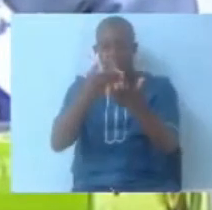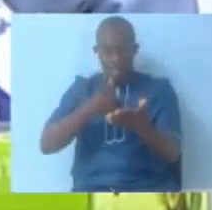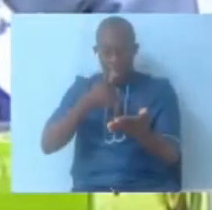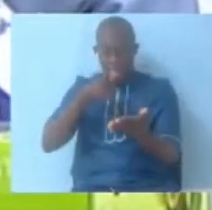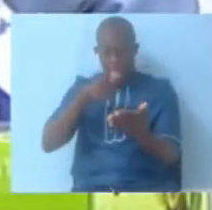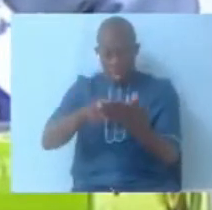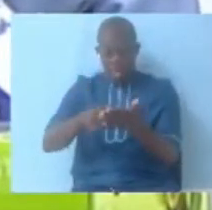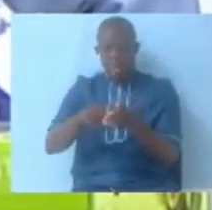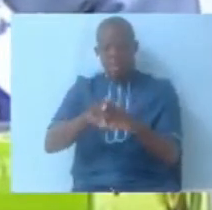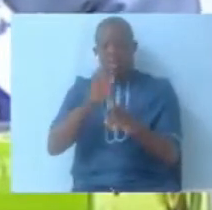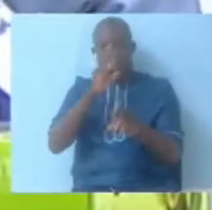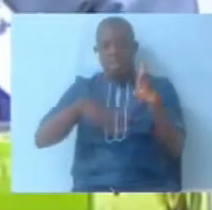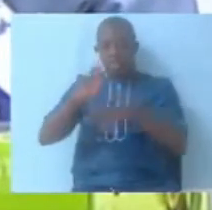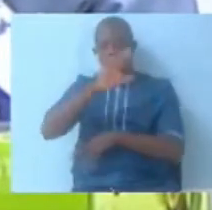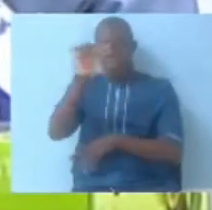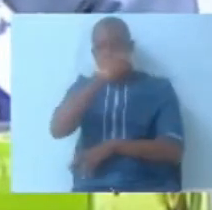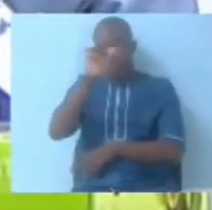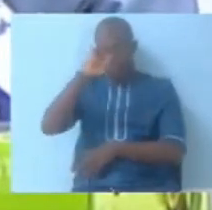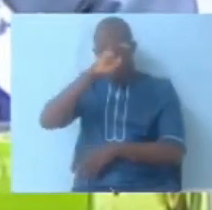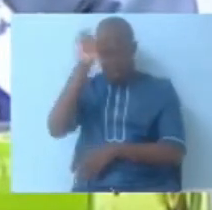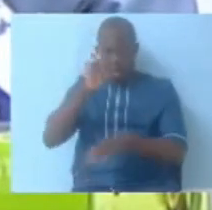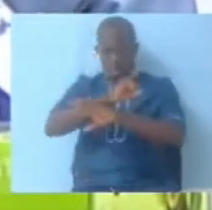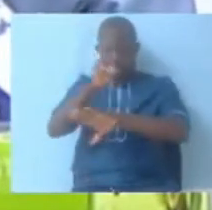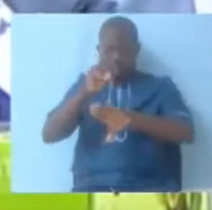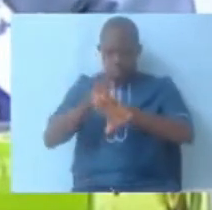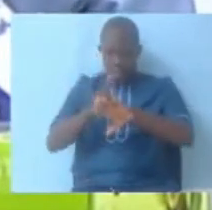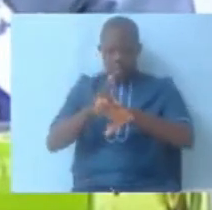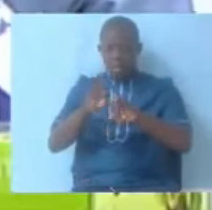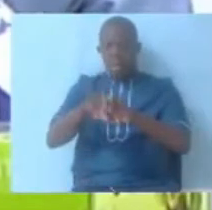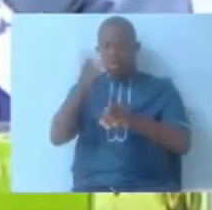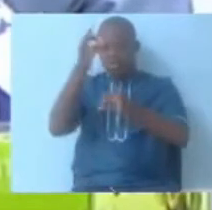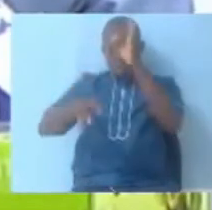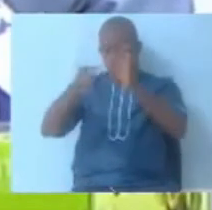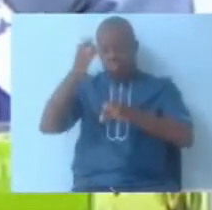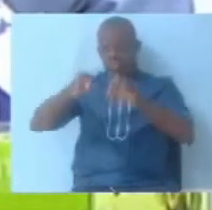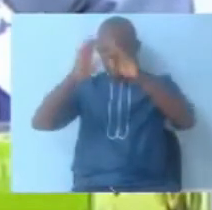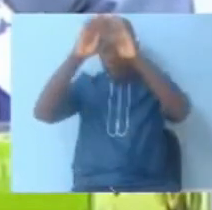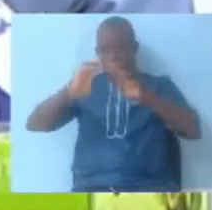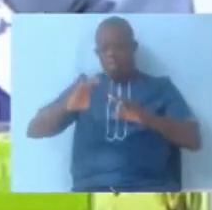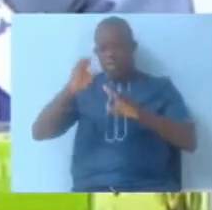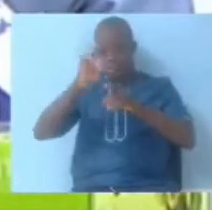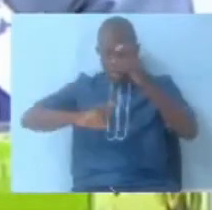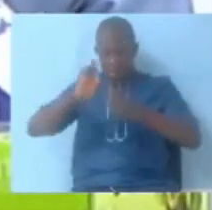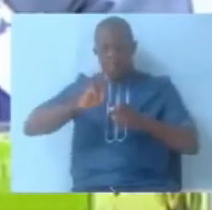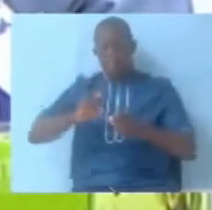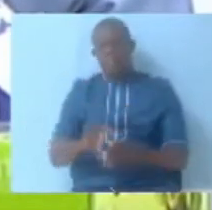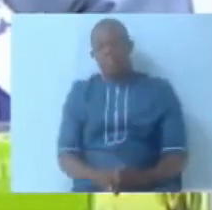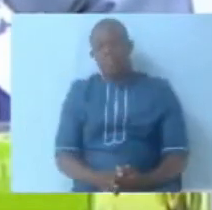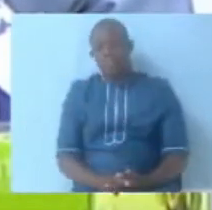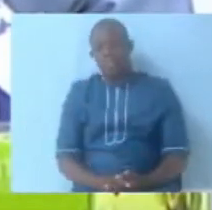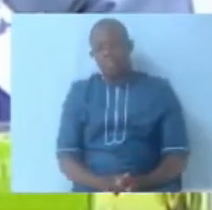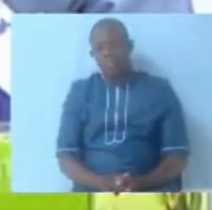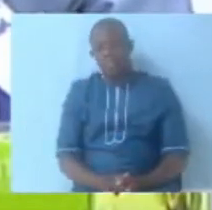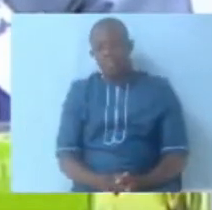back into the service of the judiciary ndata letter odin na meye murundi kan na place saima menketa kitindiro